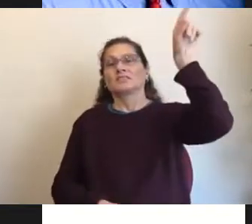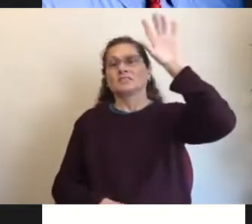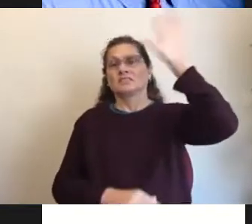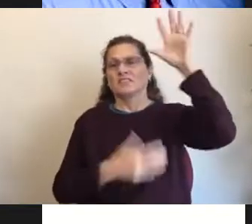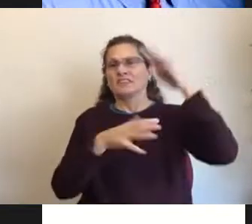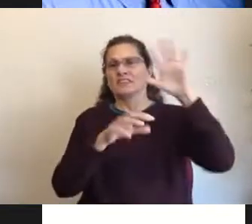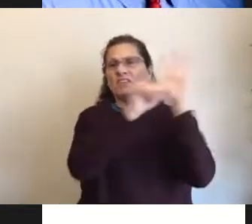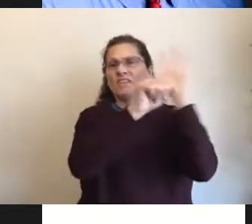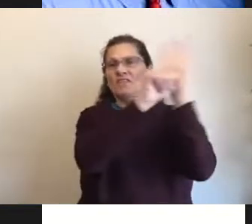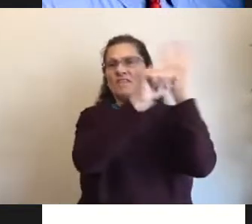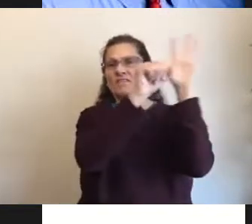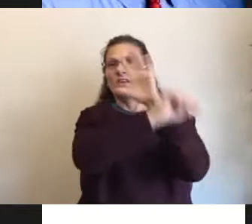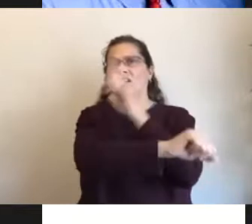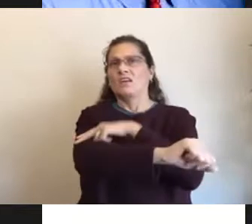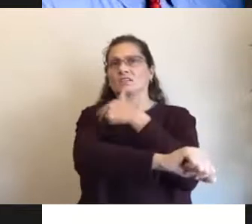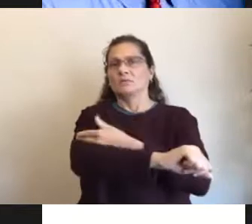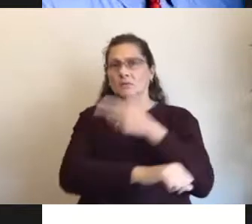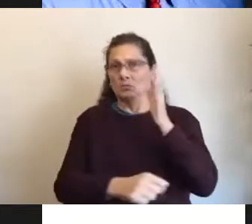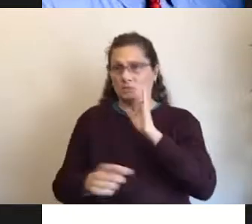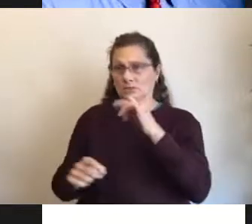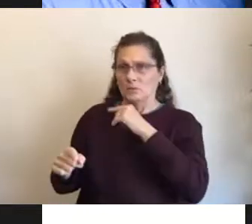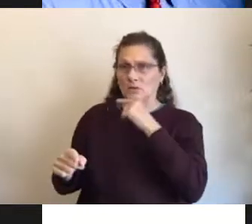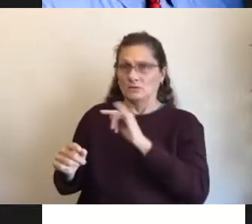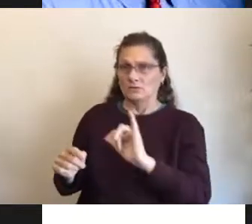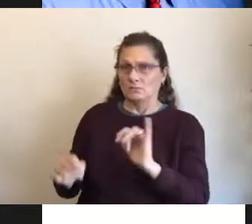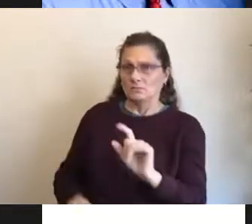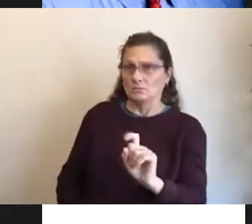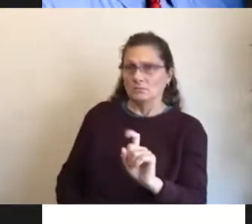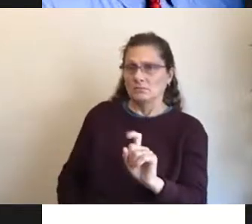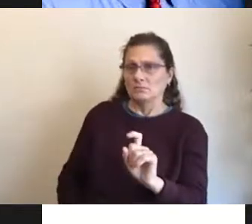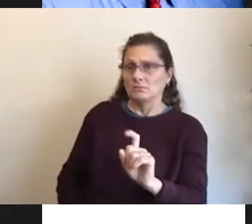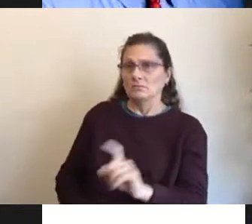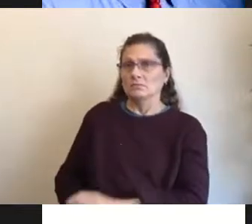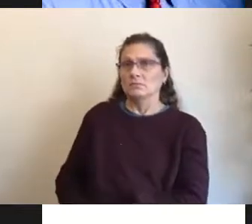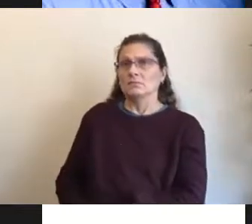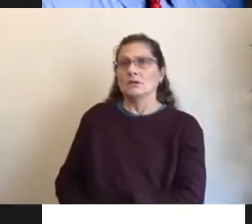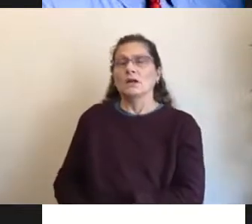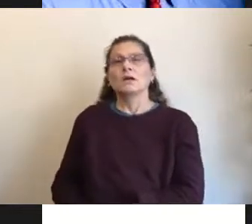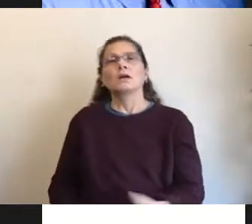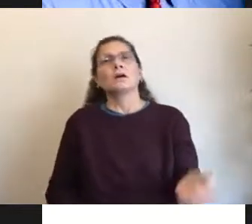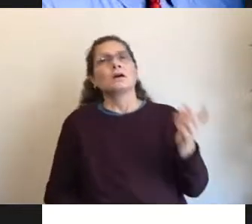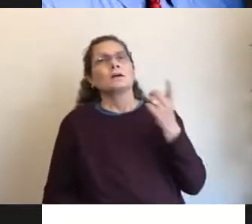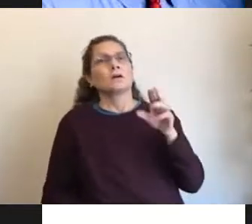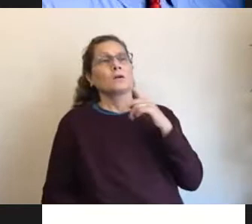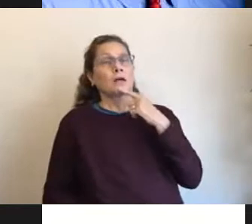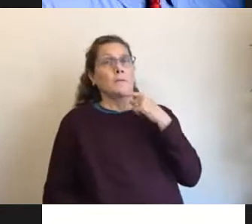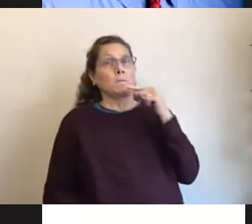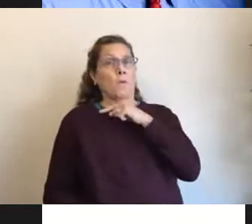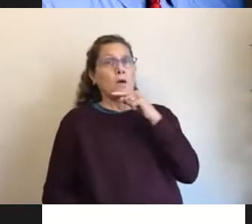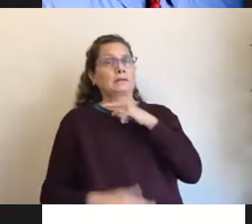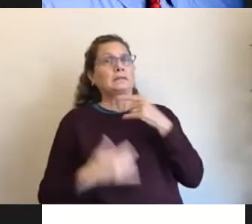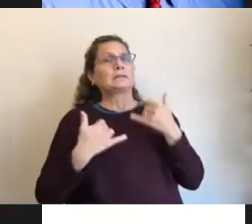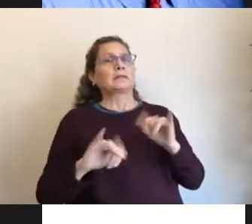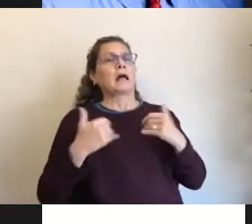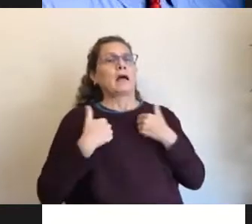when we look at Milwaukee County, we can see it on our dashboard. There is still room for floor beds. There is still room for ICU beds. There's plenty of room for ventilators.